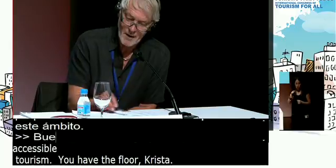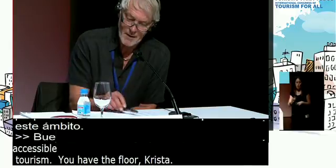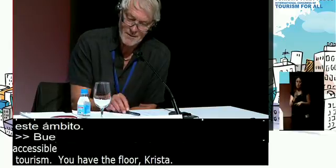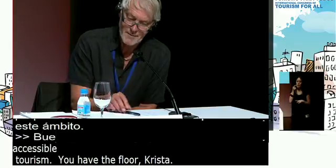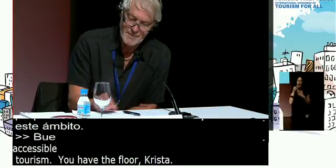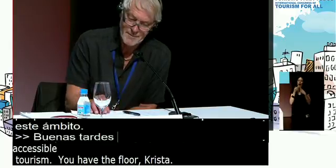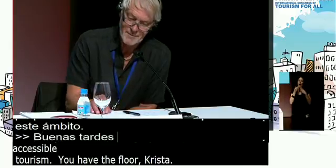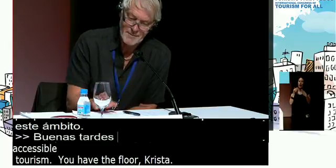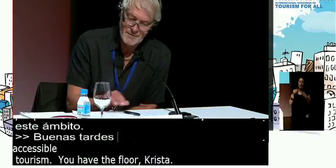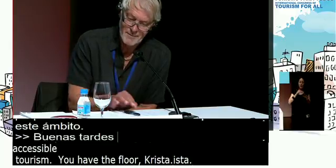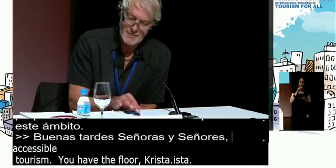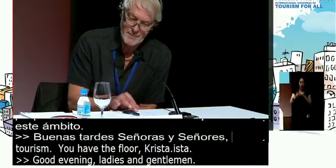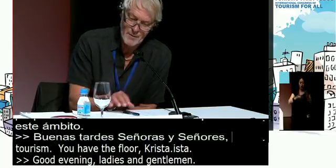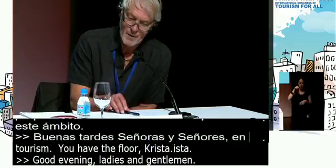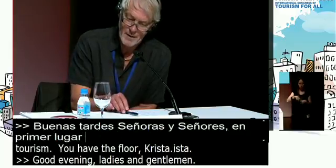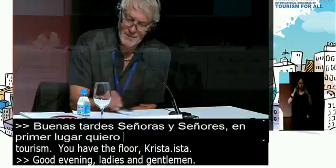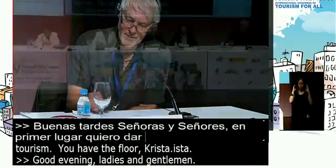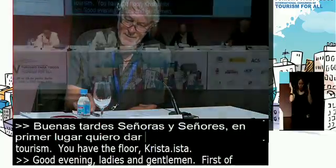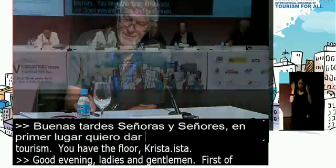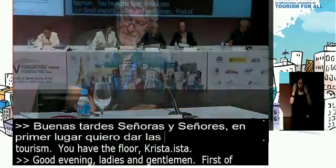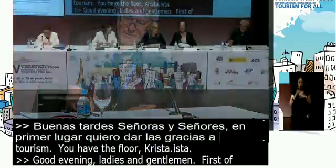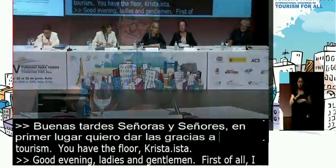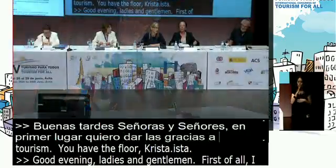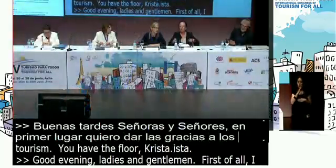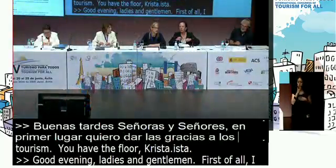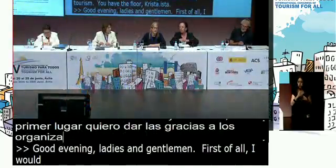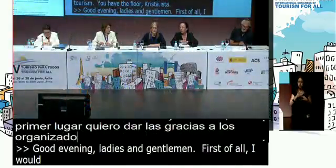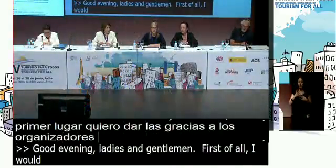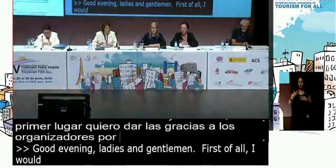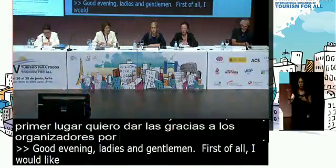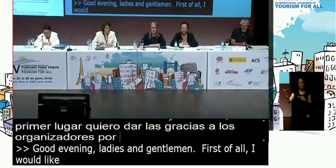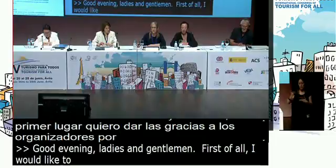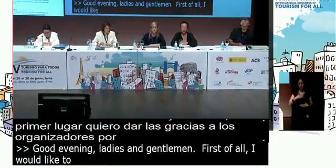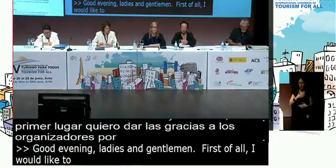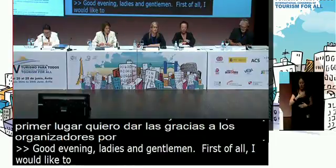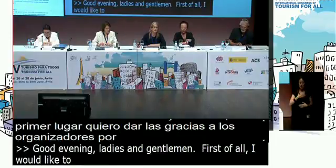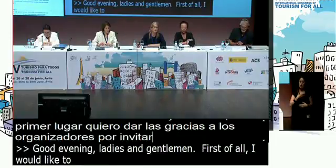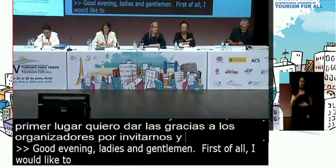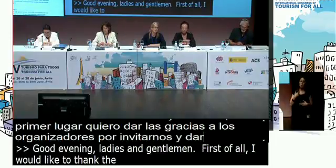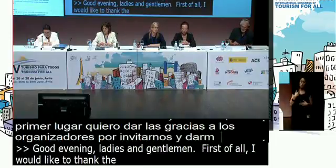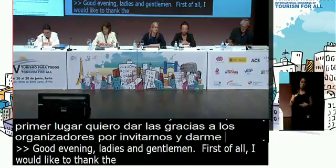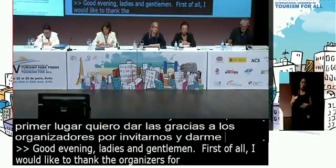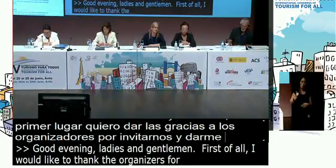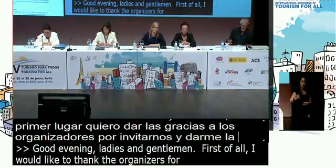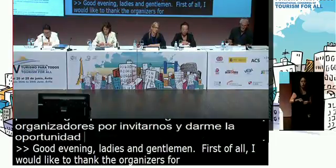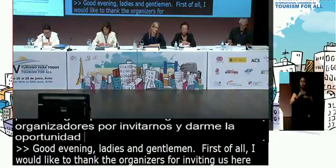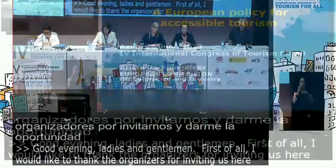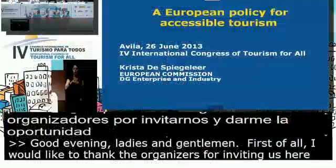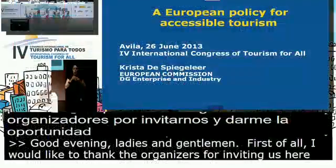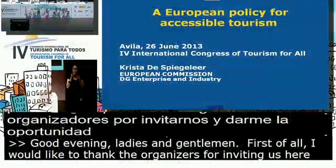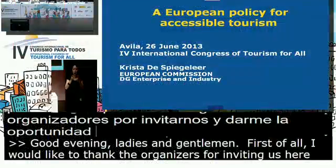the European Commission for inviting us here and giving me the opportunity to share with you some views